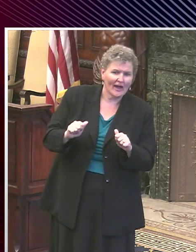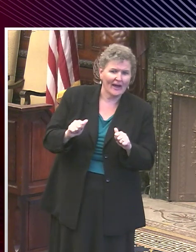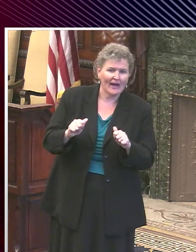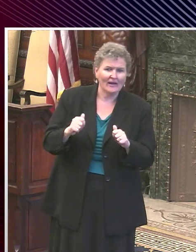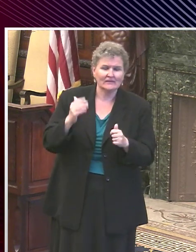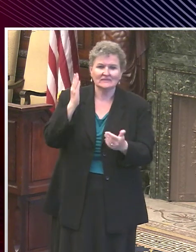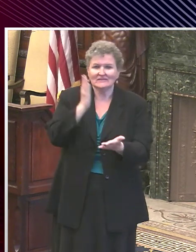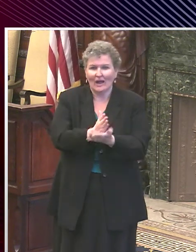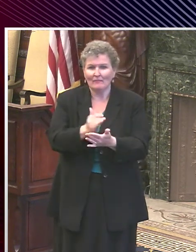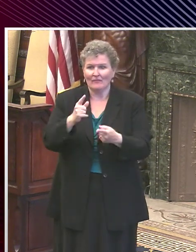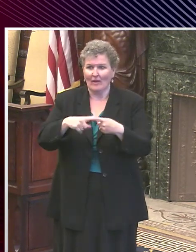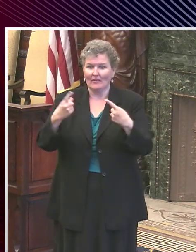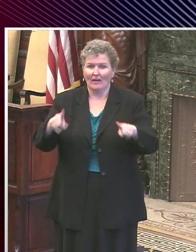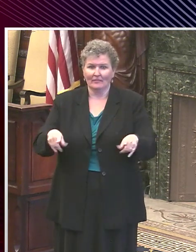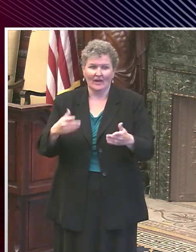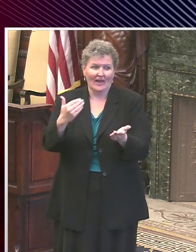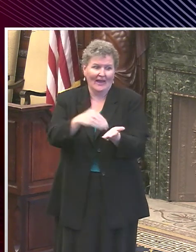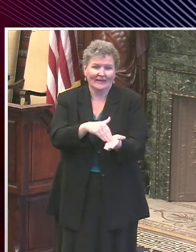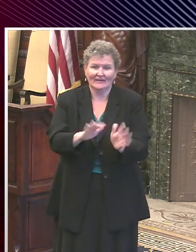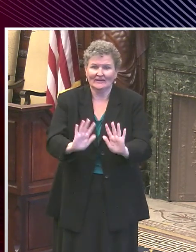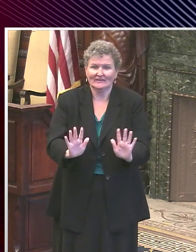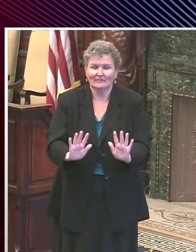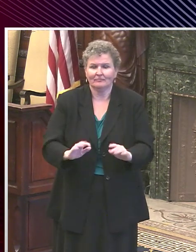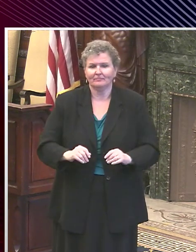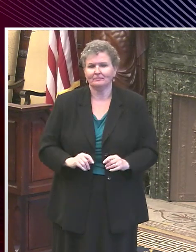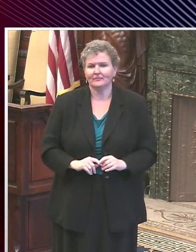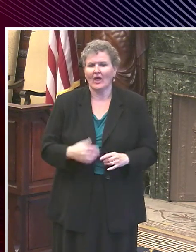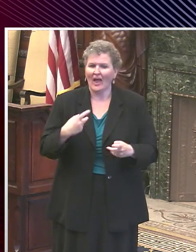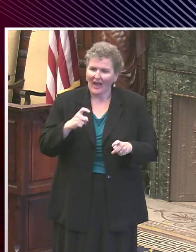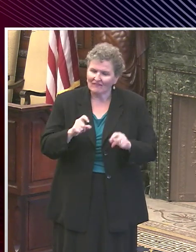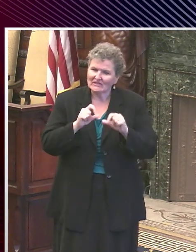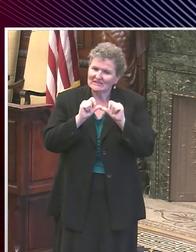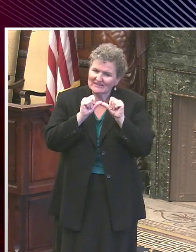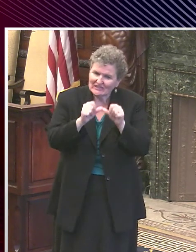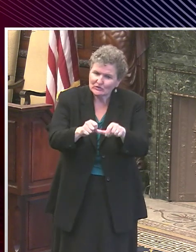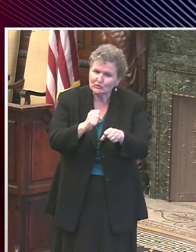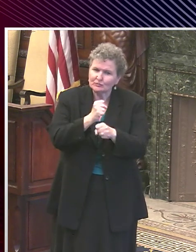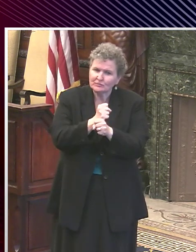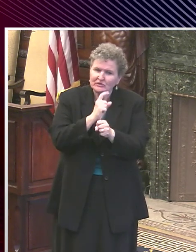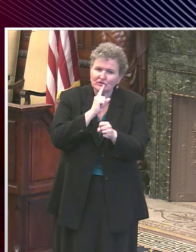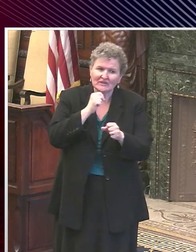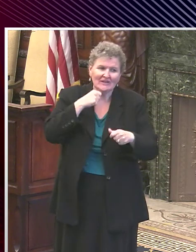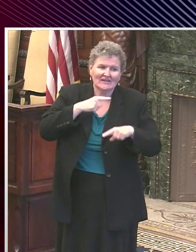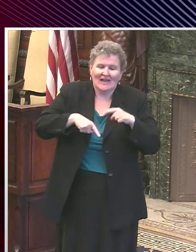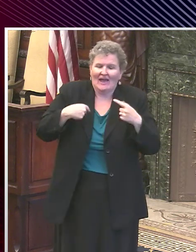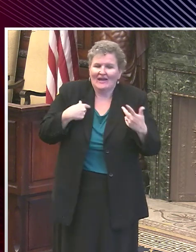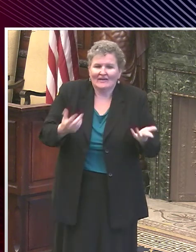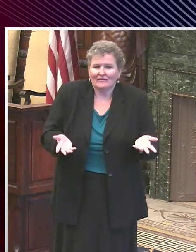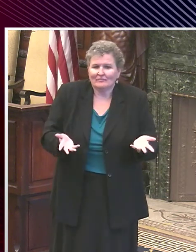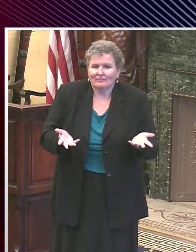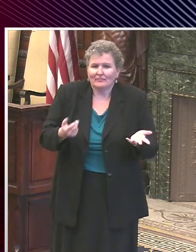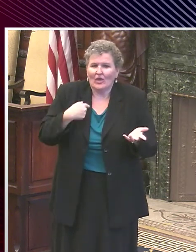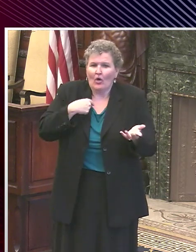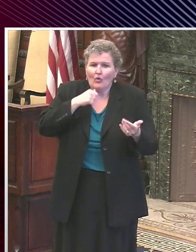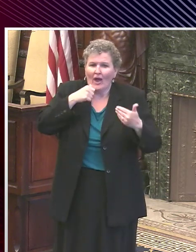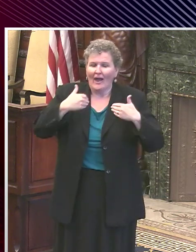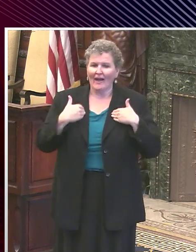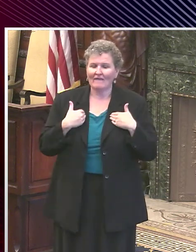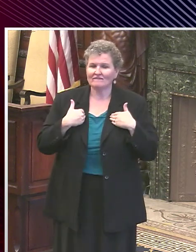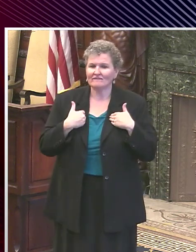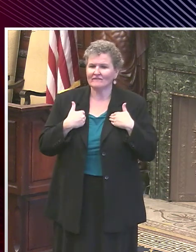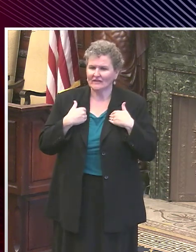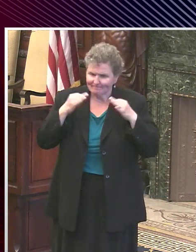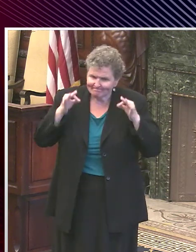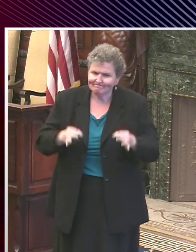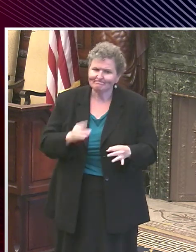to obstruct it. And if we can continue on, we can continue on. If we can't, we can't. But I mean, I don't have a definitive opinion